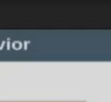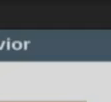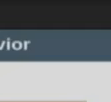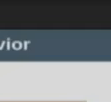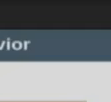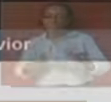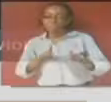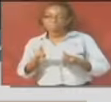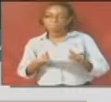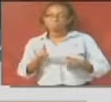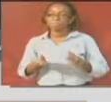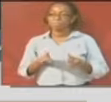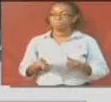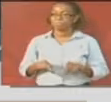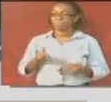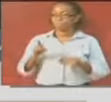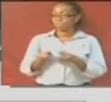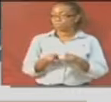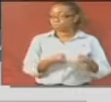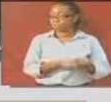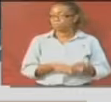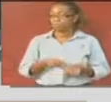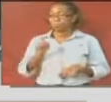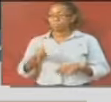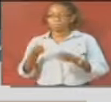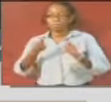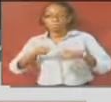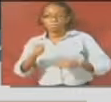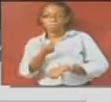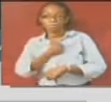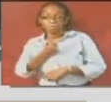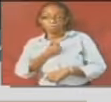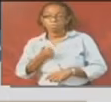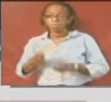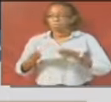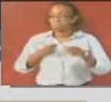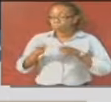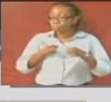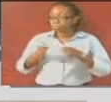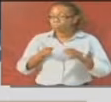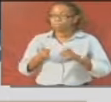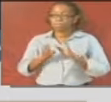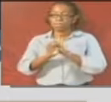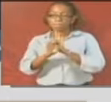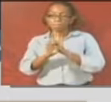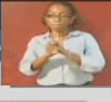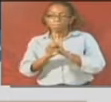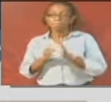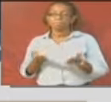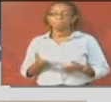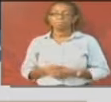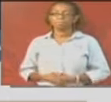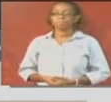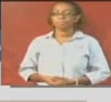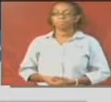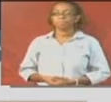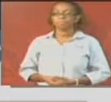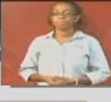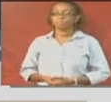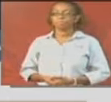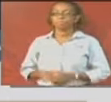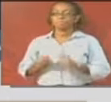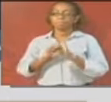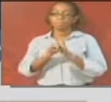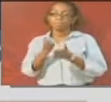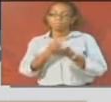our personal control. Let's use a specific example to illustrate this. So the issue of avoiding